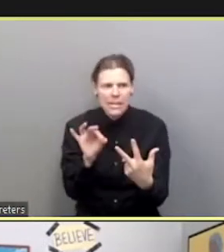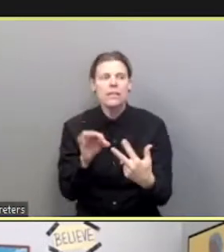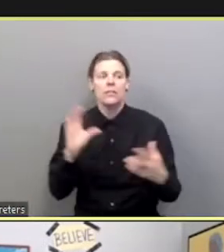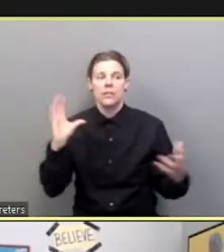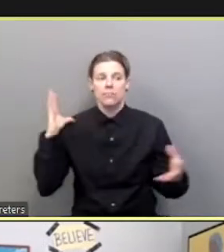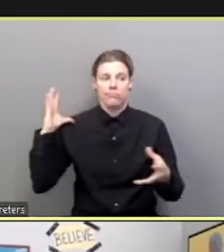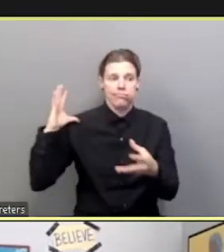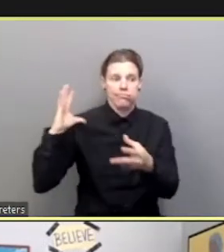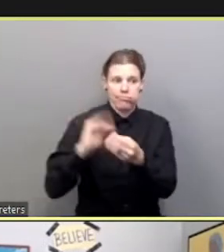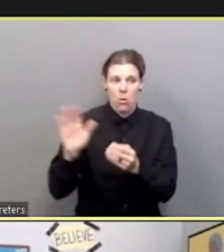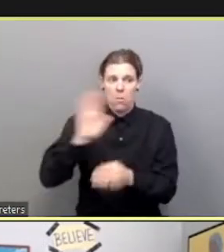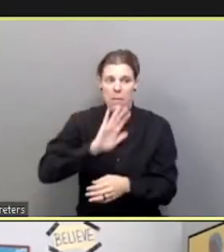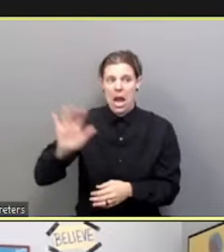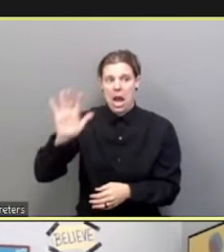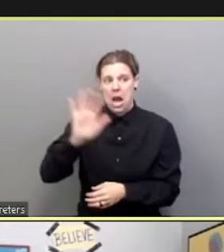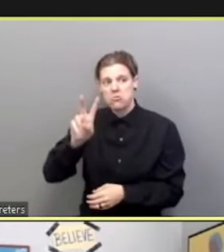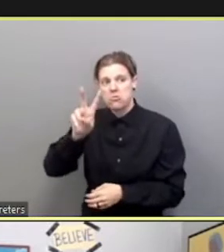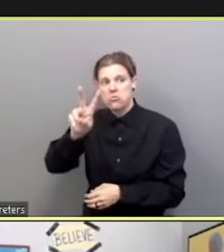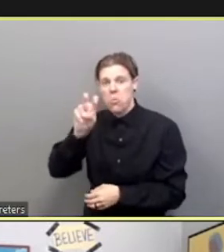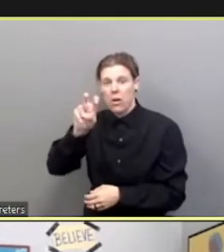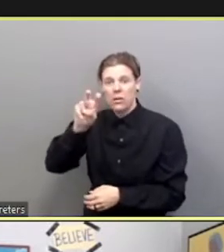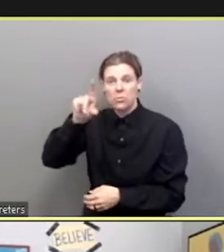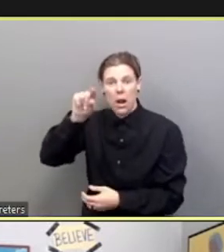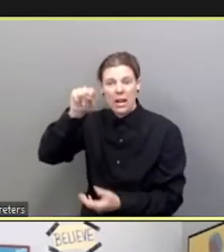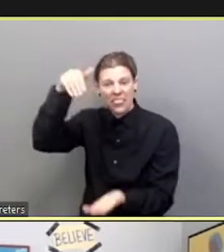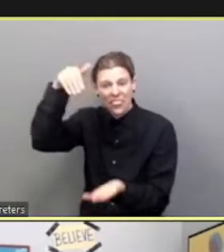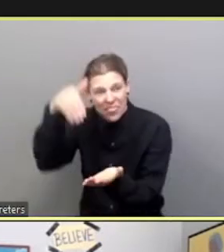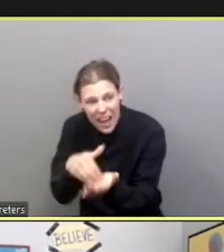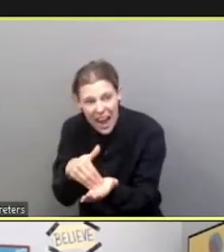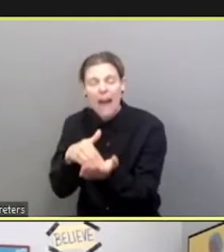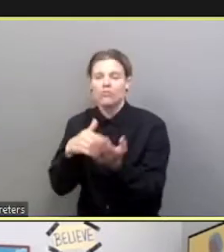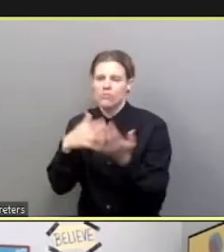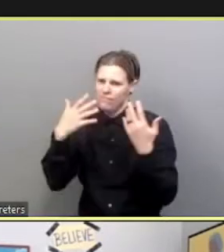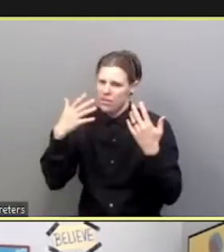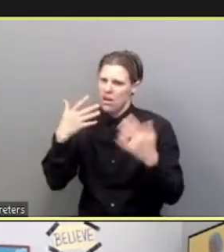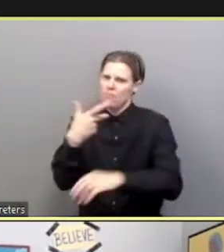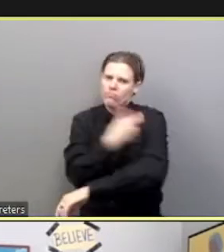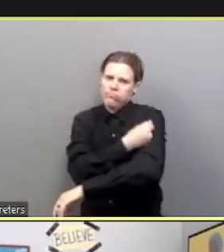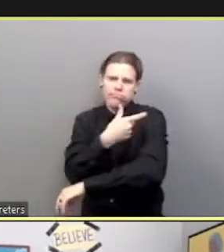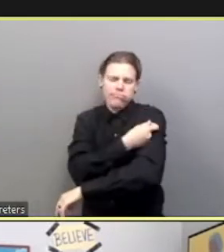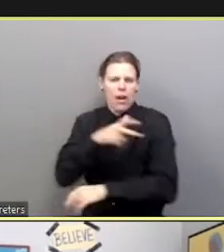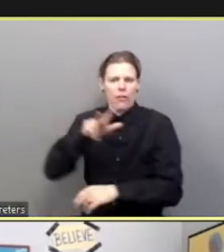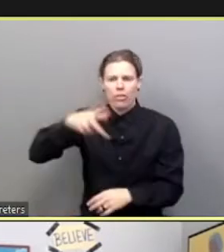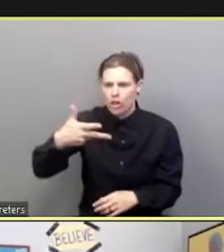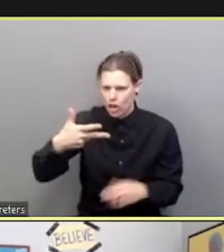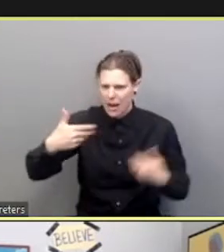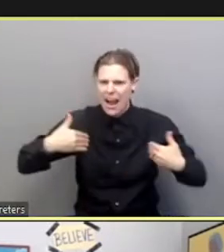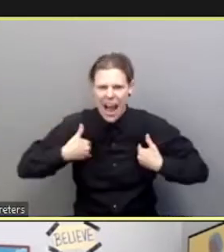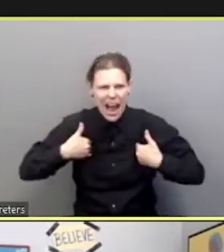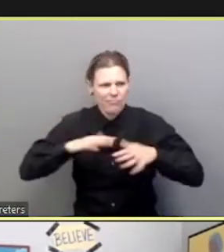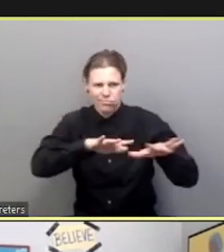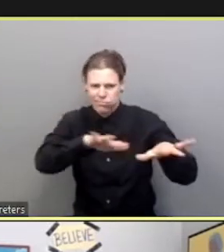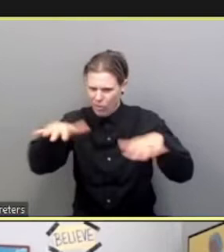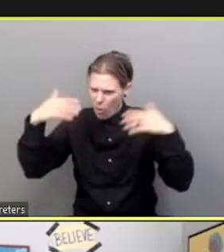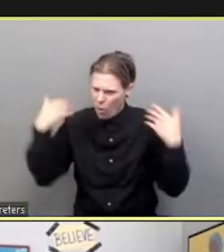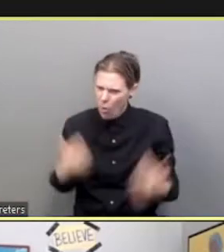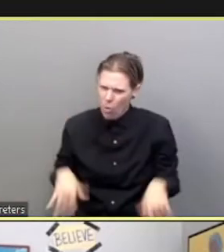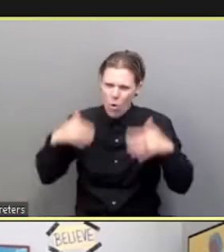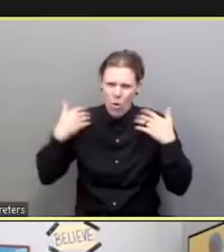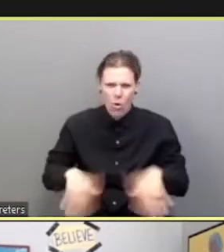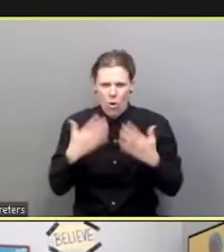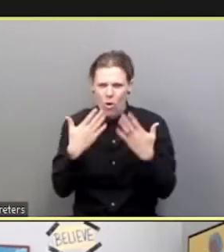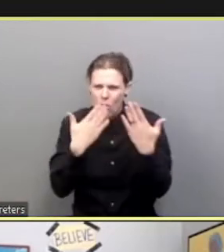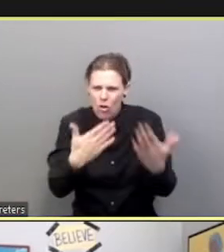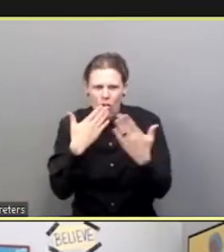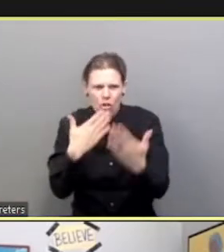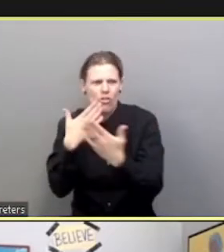220,000 doses administered so far. And so that's really, really good news, because the booster will help for waning